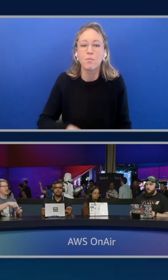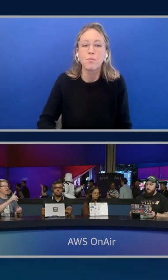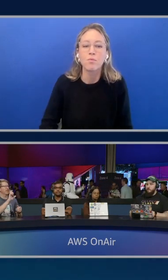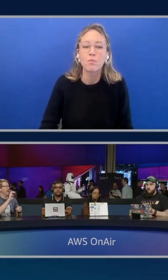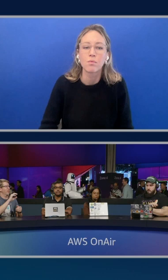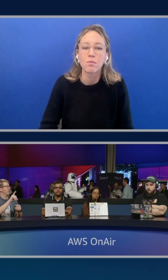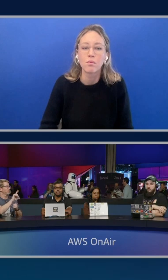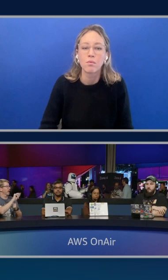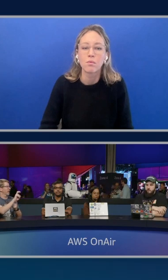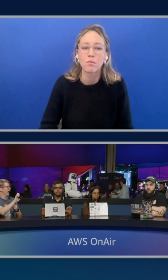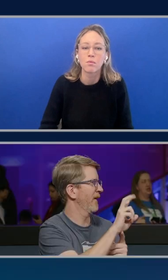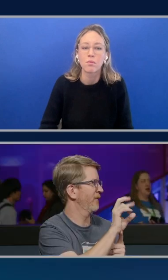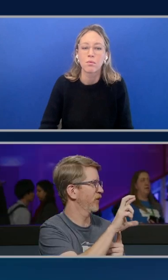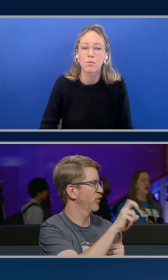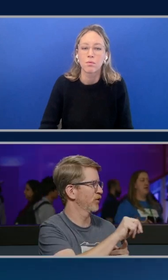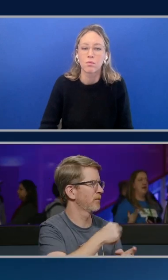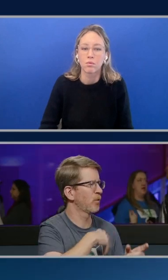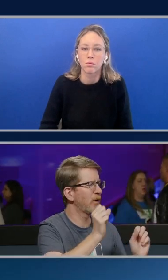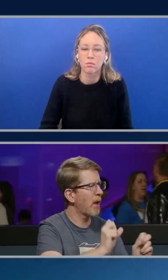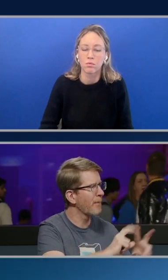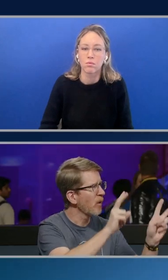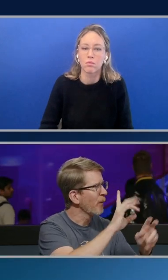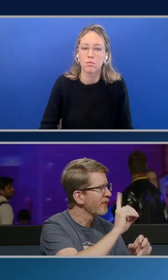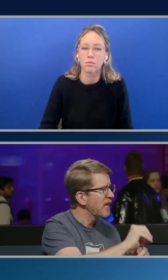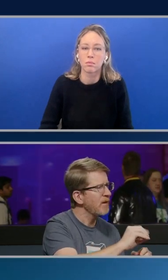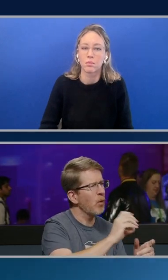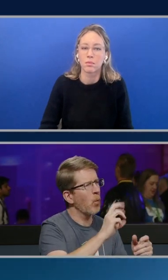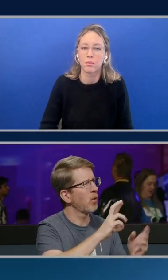several demos within this. This was the live